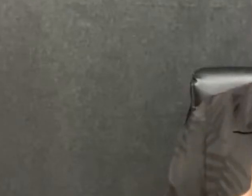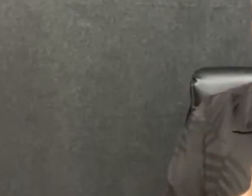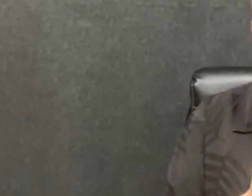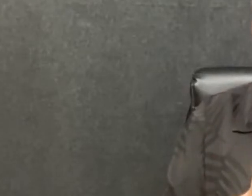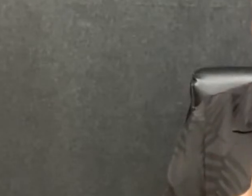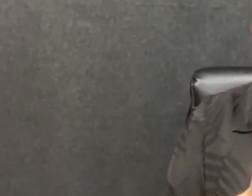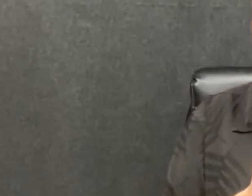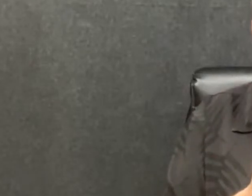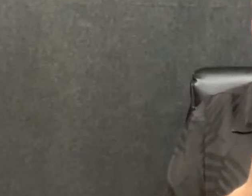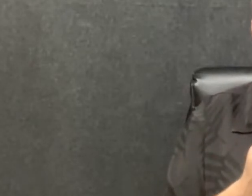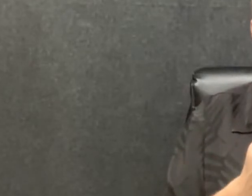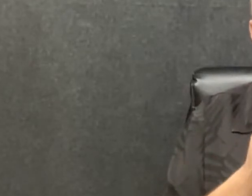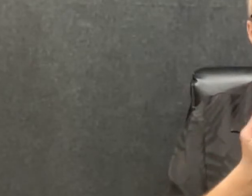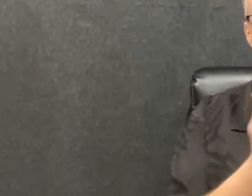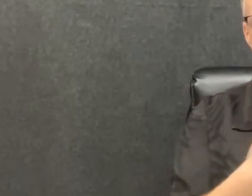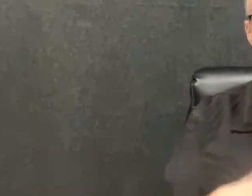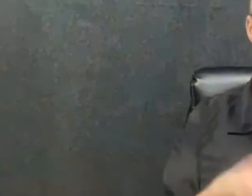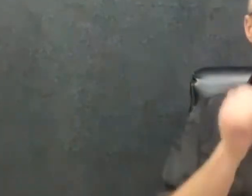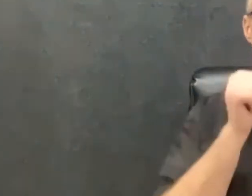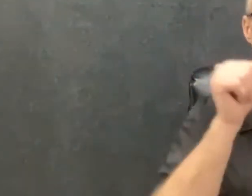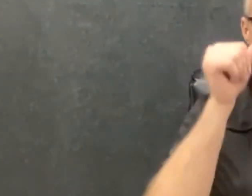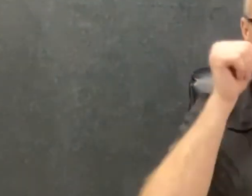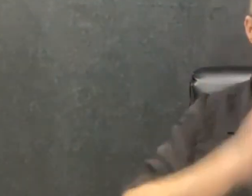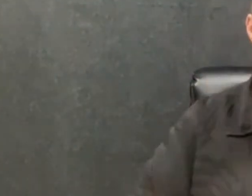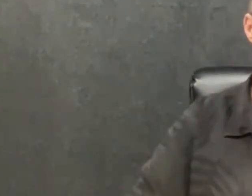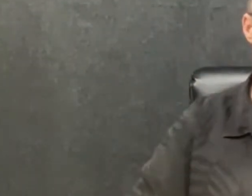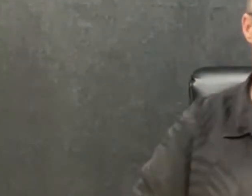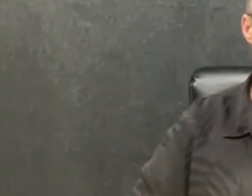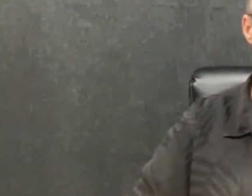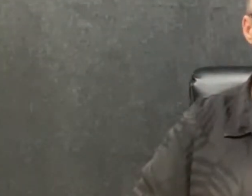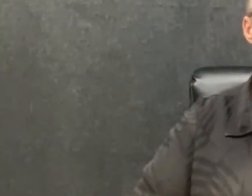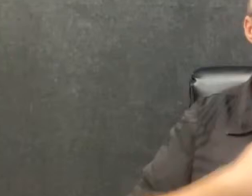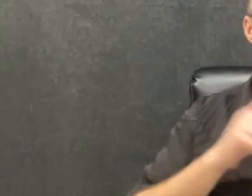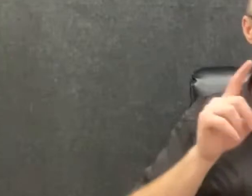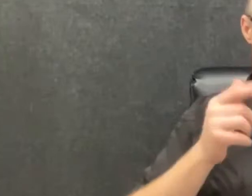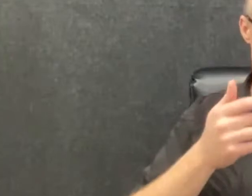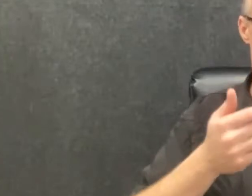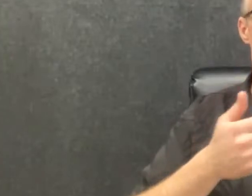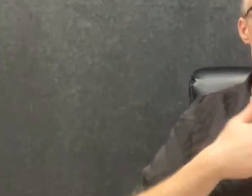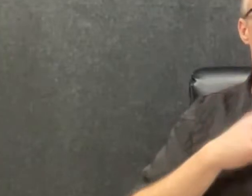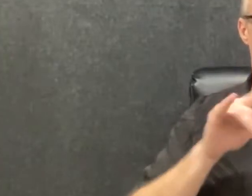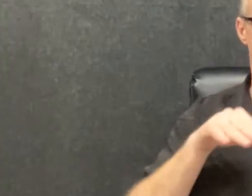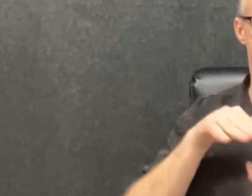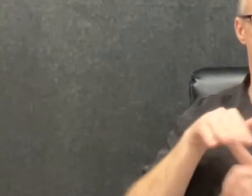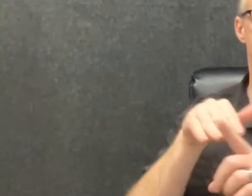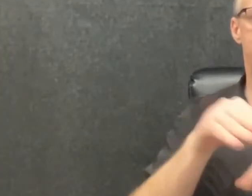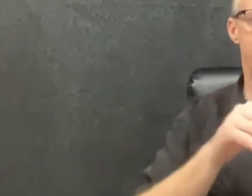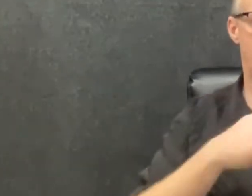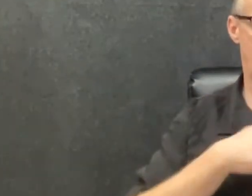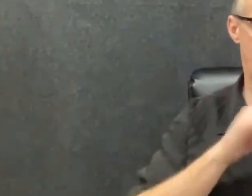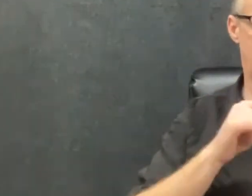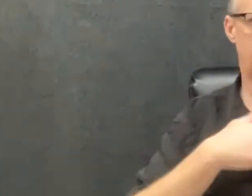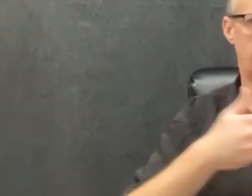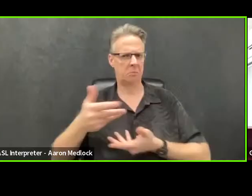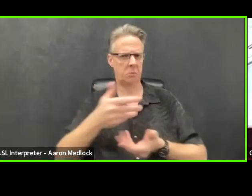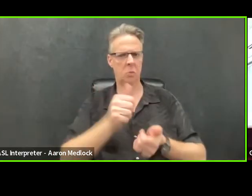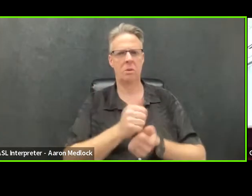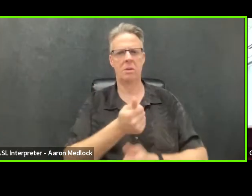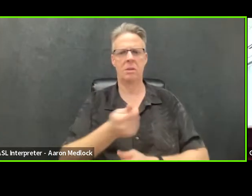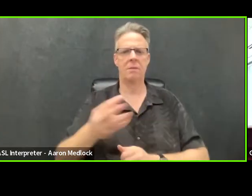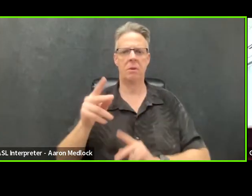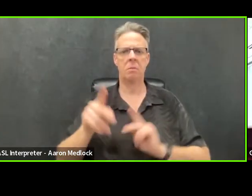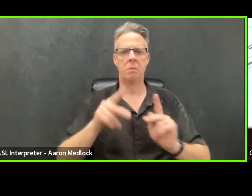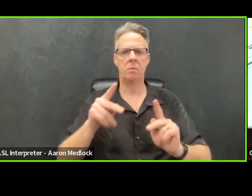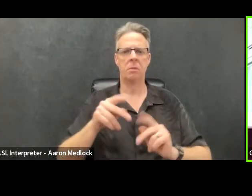event yesterday. So we have been talking to a number of folks. This, as a matter of fact, just before I joined this meeting, I